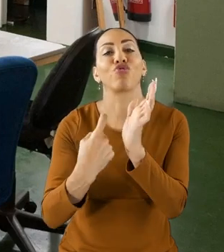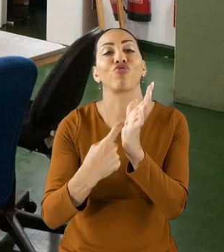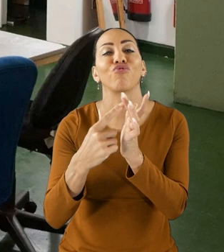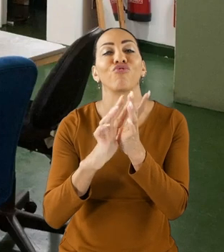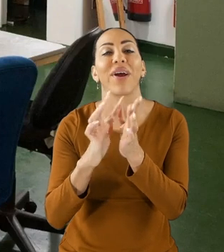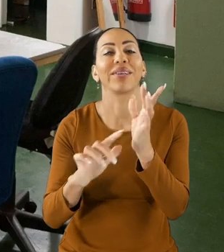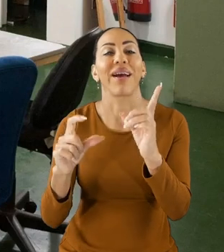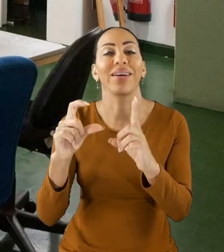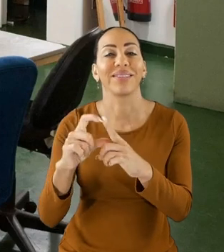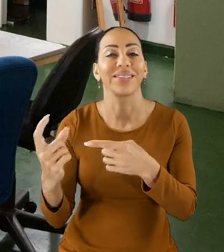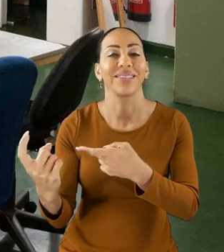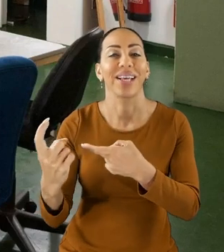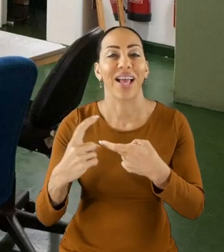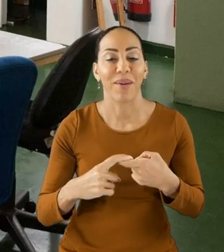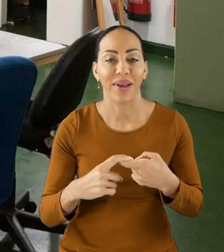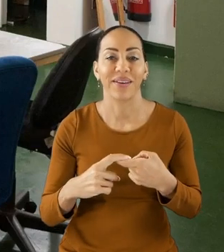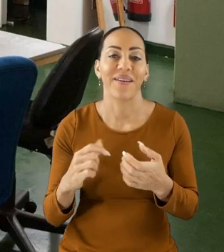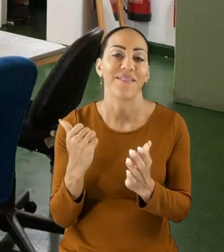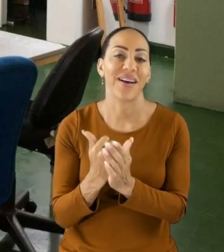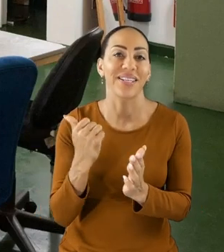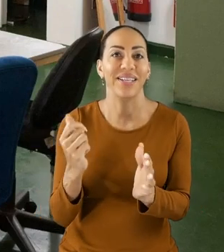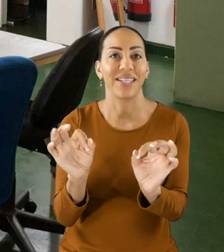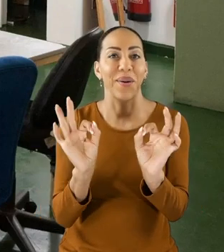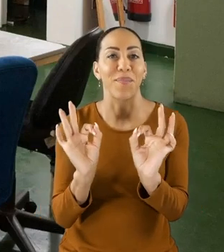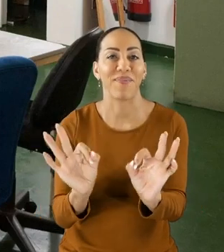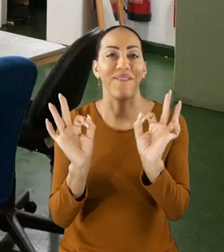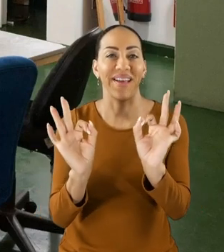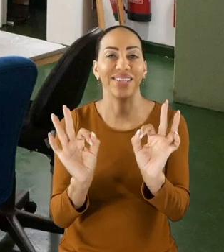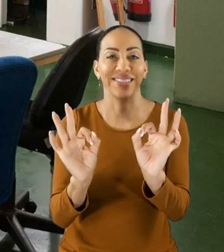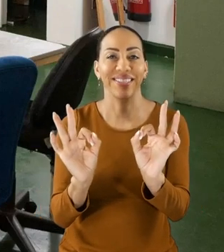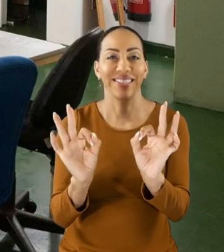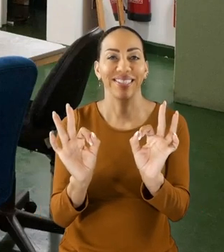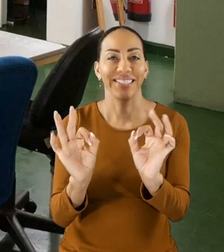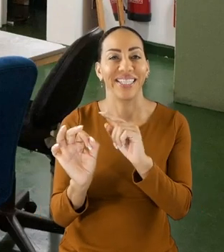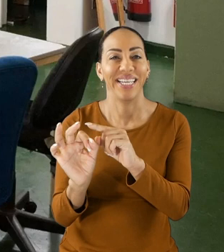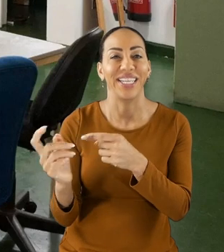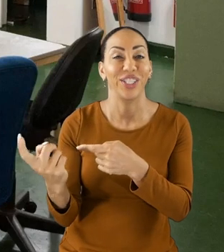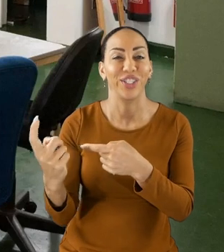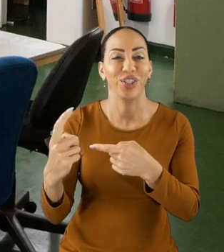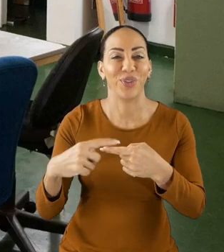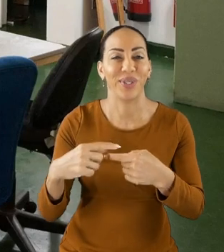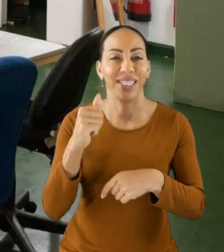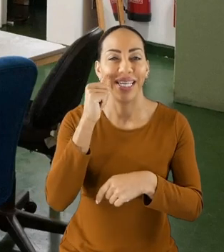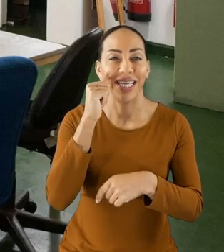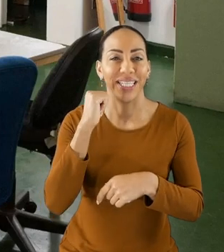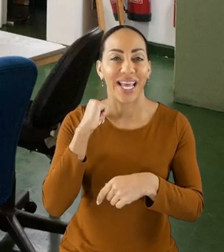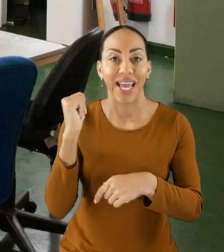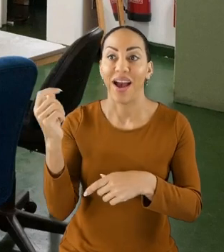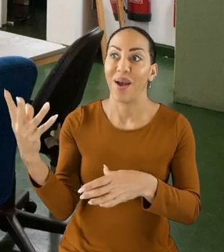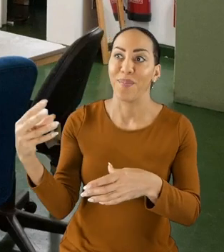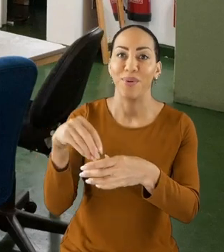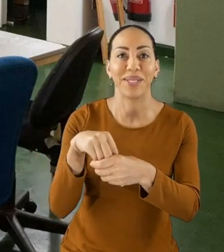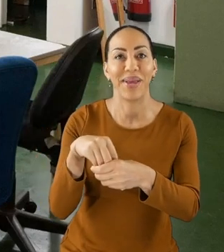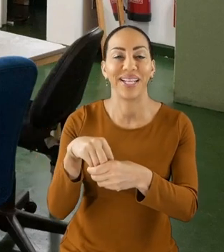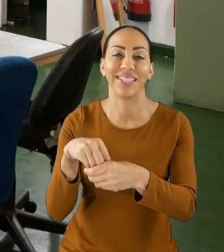Richard's coming. Okay, fantastic. You can let Richard in. Fantastic. And Richard is already there already, as you can see, because Richard was here yesterday. So I managed to get Richard